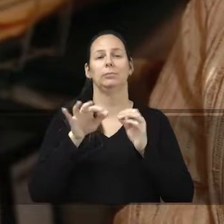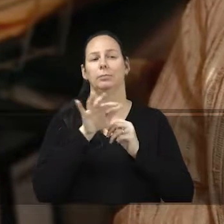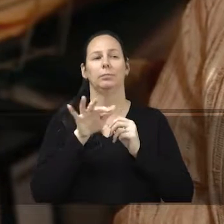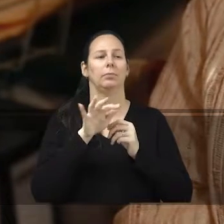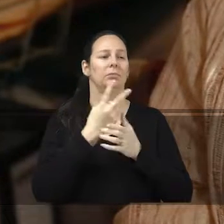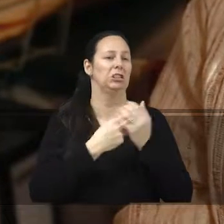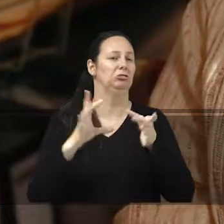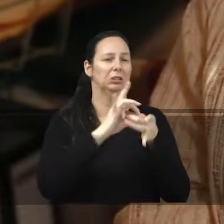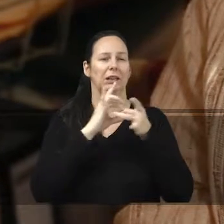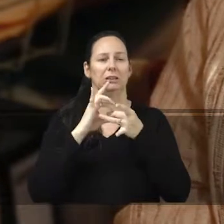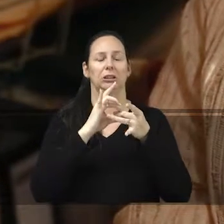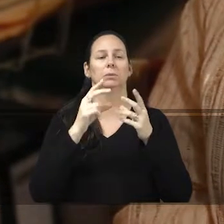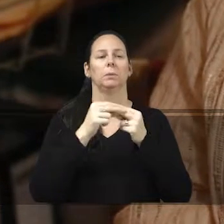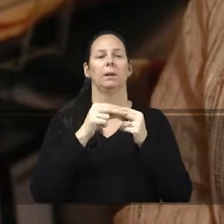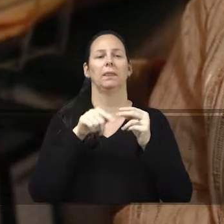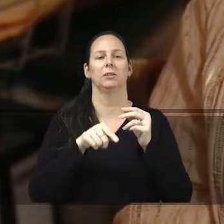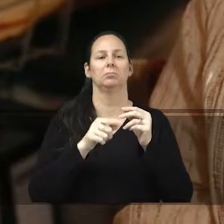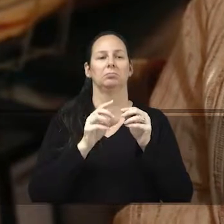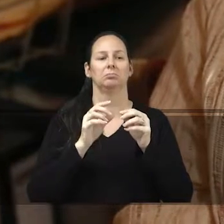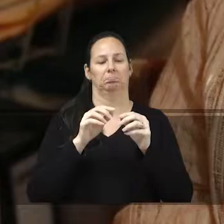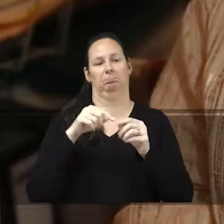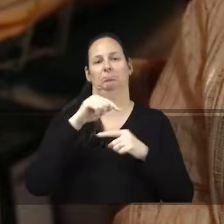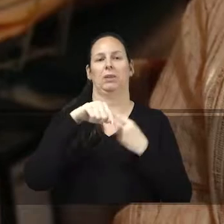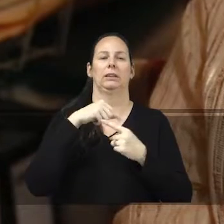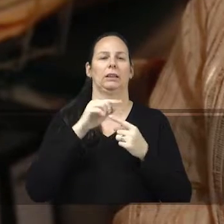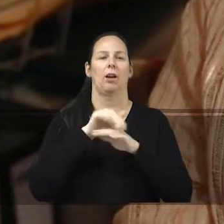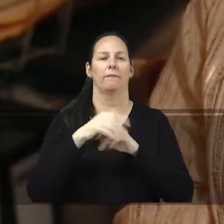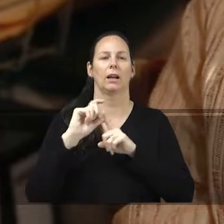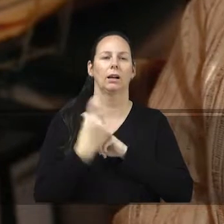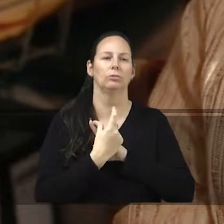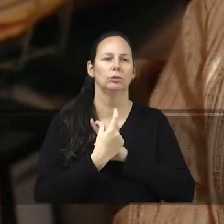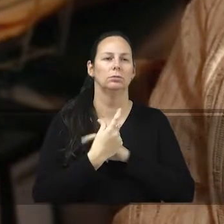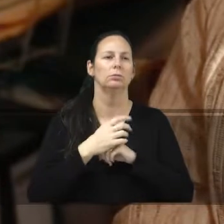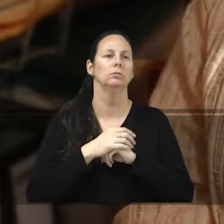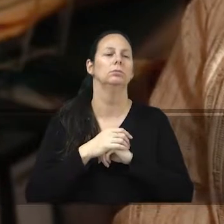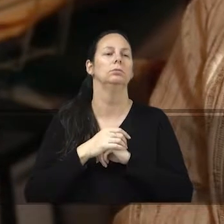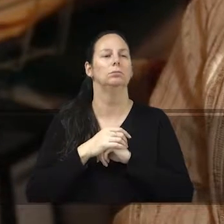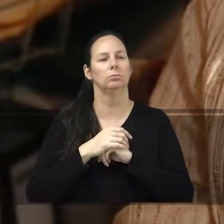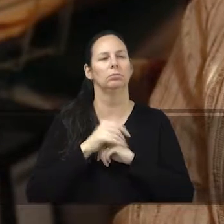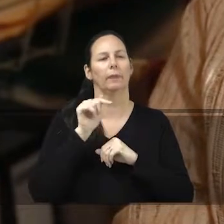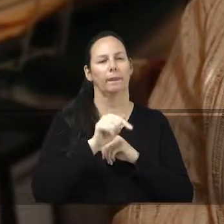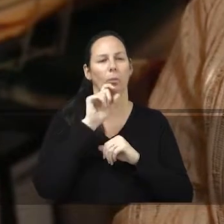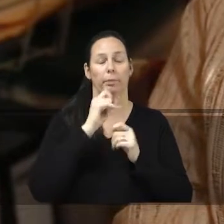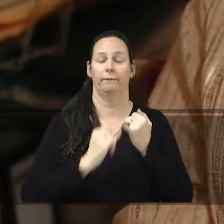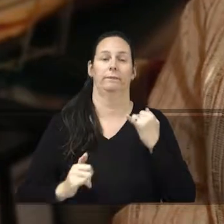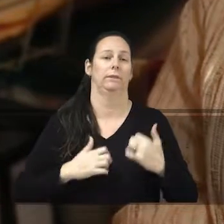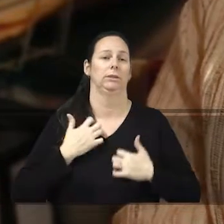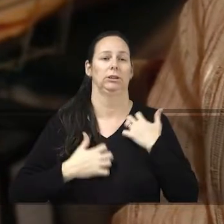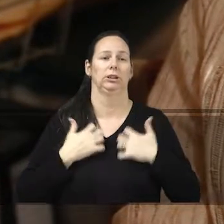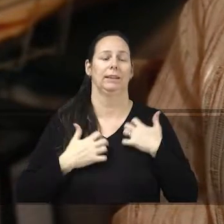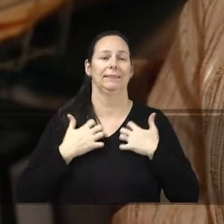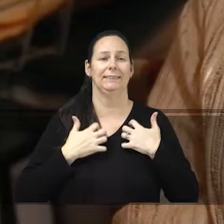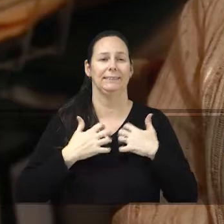to discern in relation to the particulars of cultures. That would be very exciting.